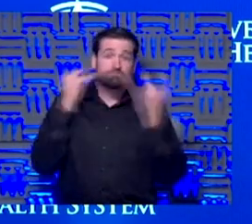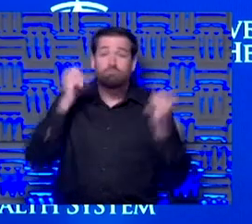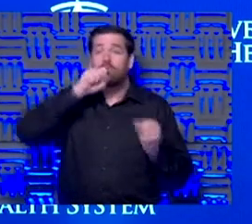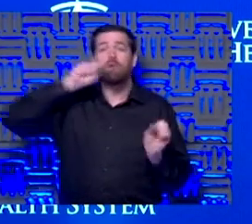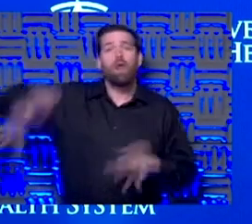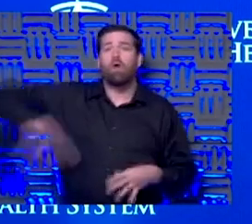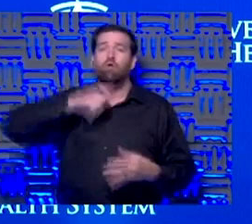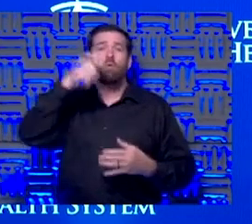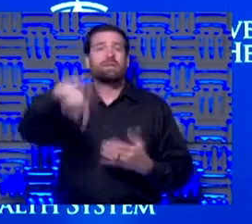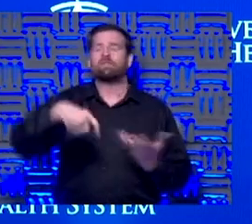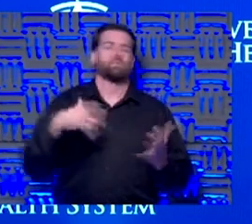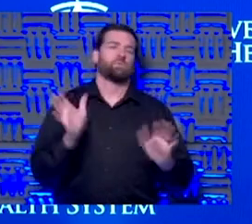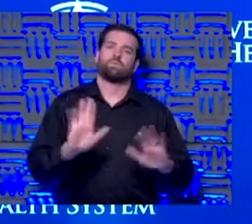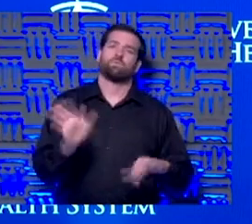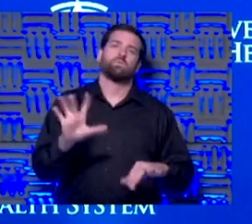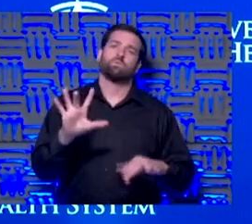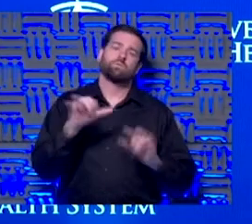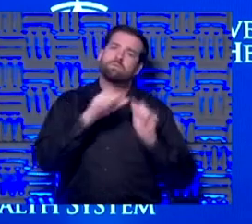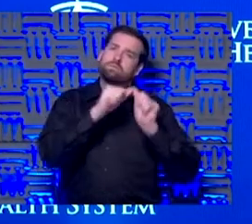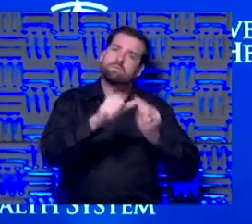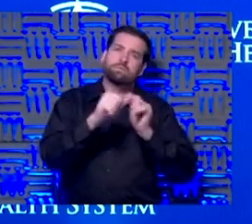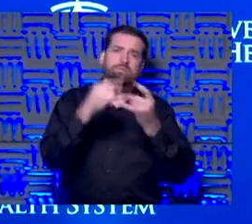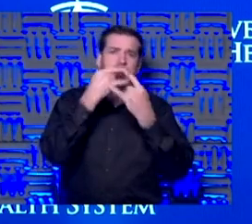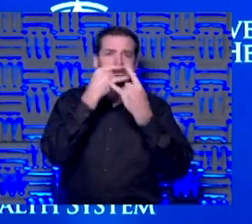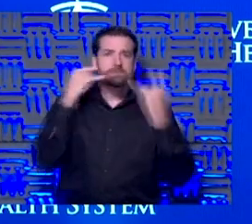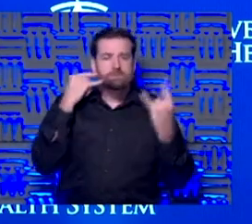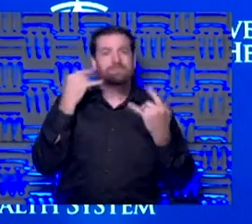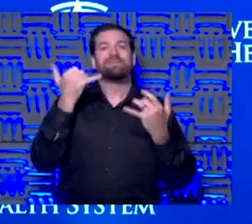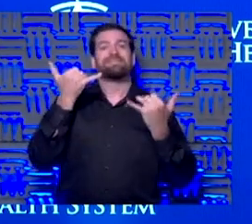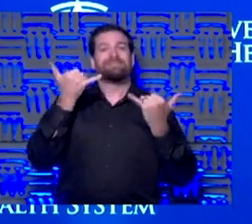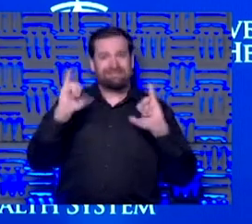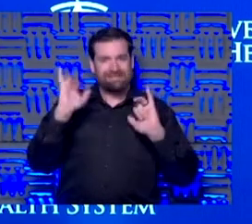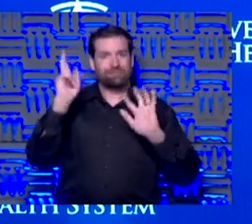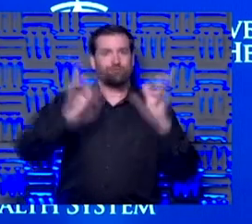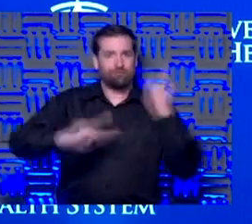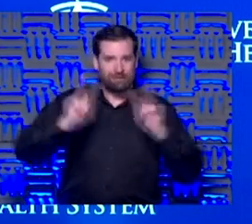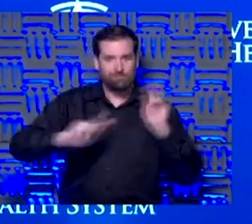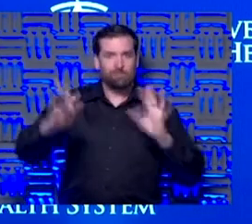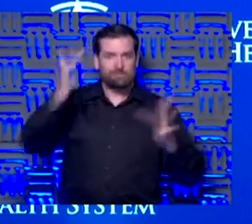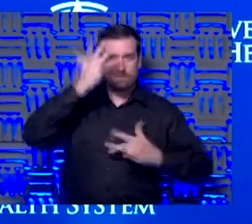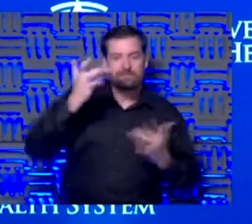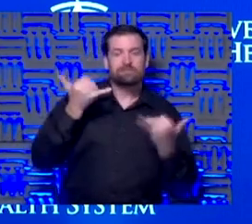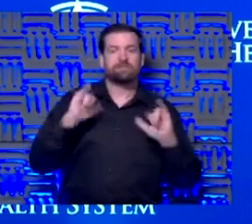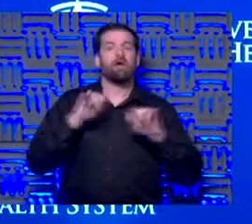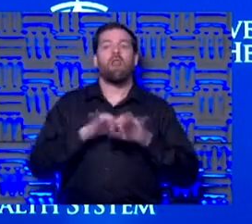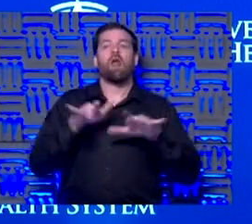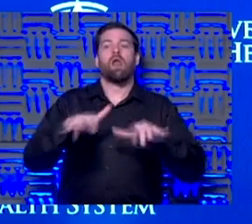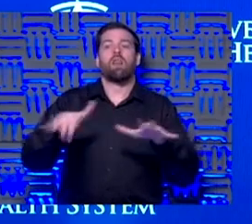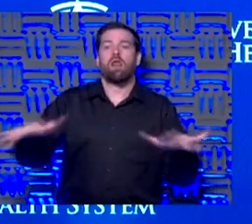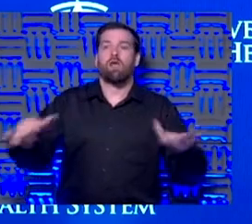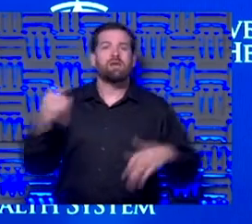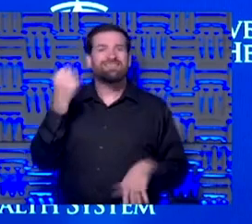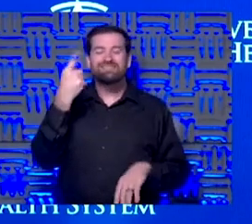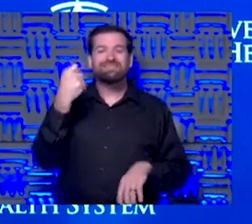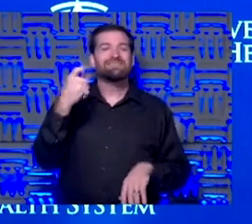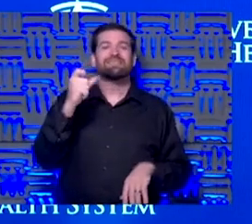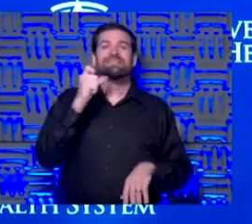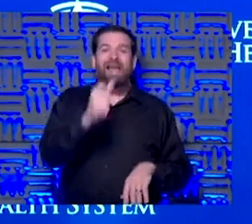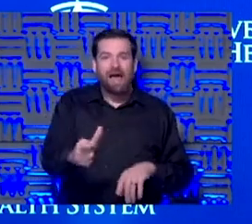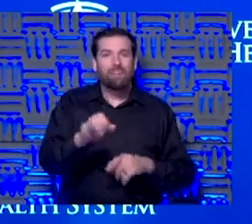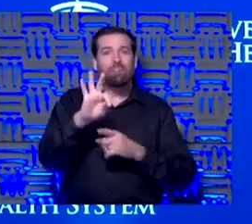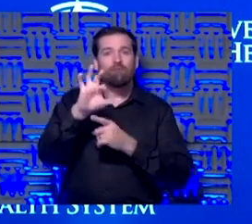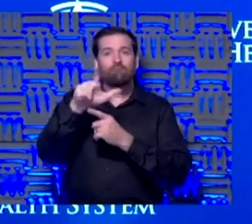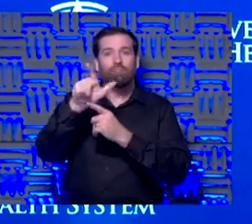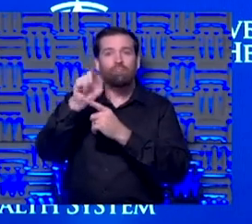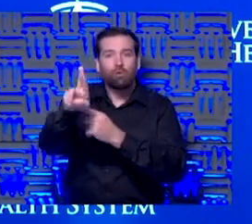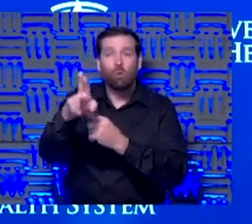off. It should mean you keep your mask on so you don't get in, because we still have people on ventilators, we still have people sick, and this is not the flu.